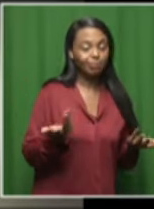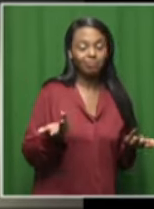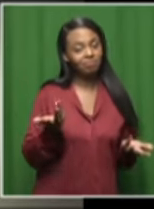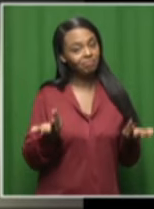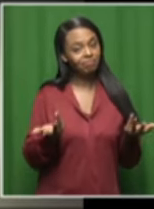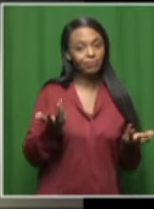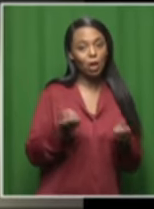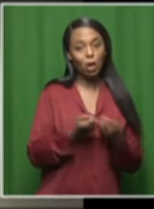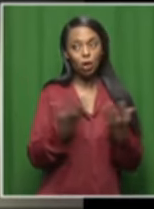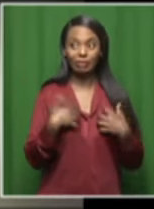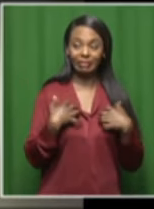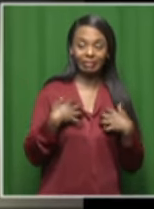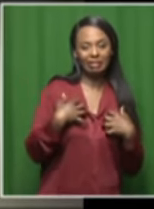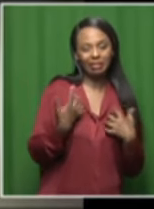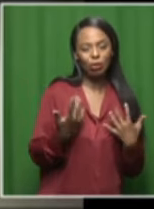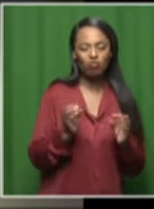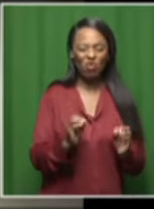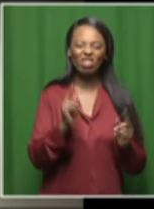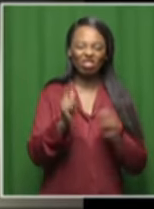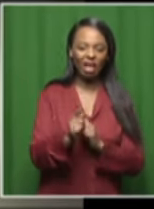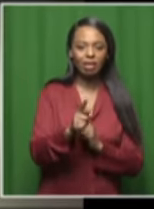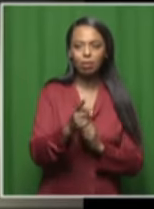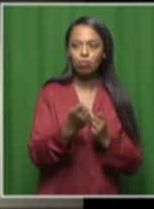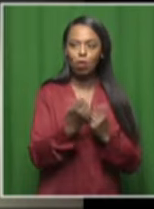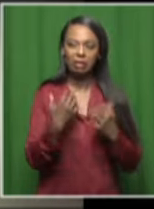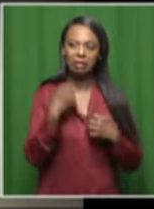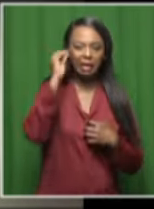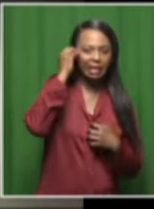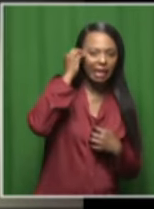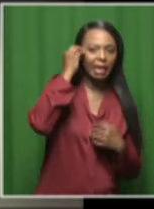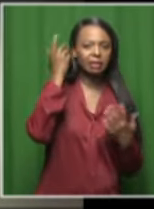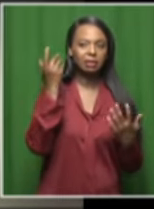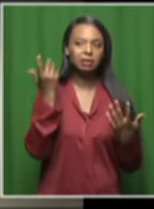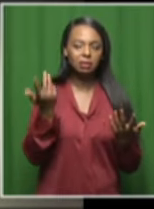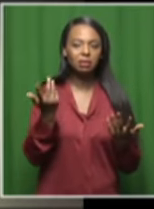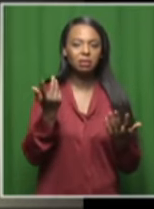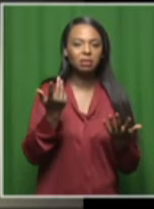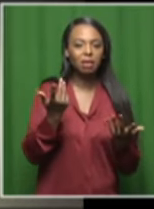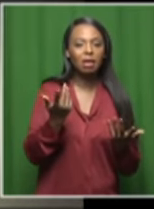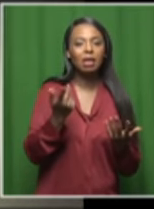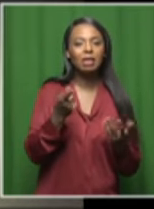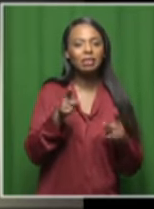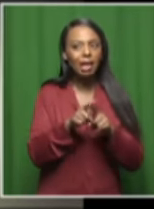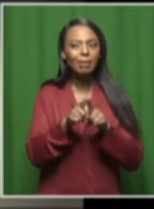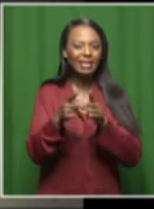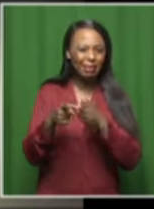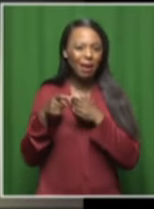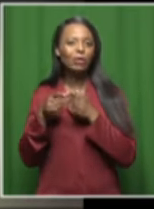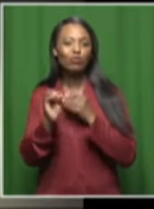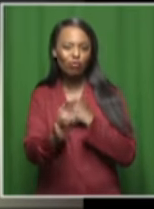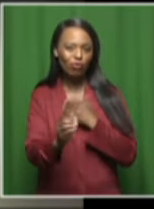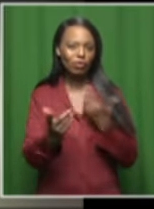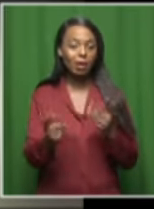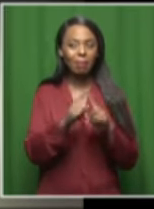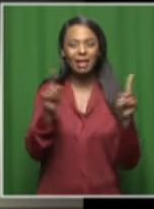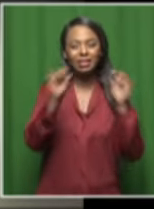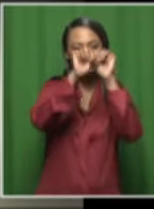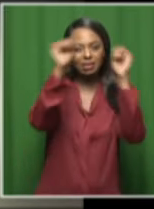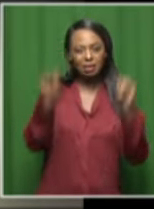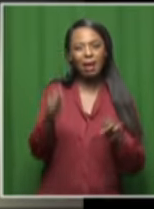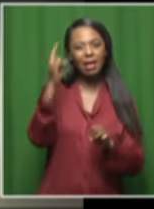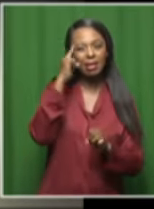much appetite for this change. And so much demand for a change, which I think is going to improve the system in the long run.